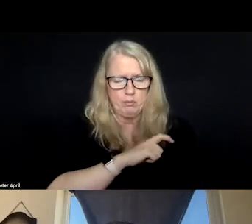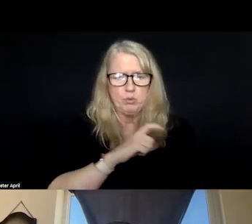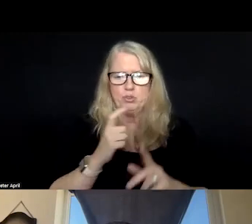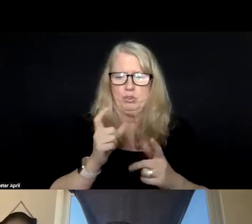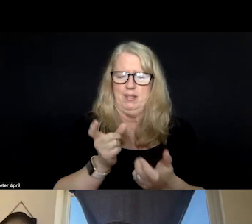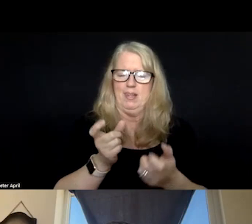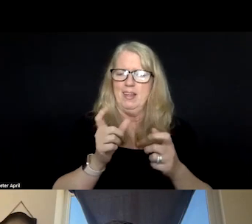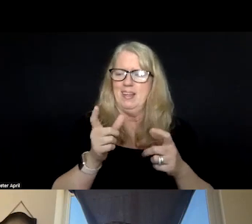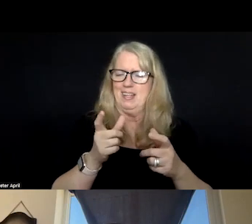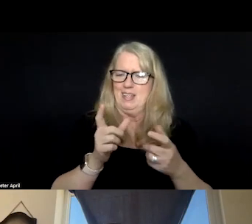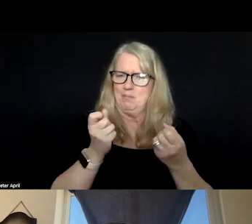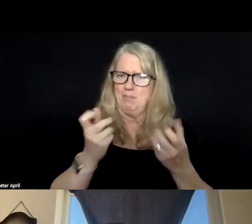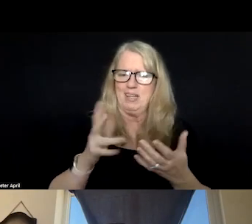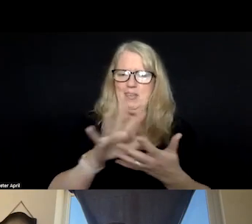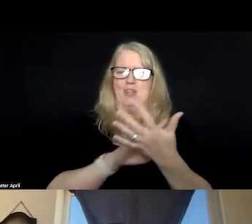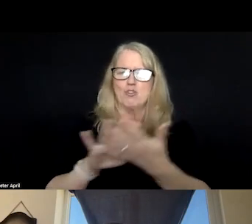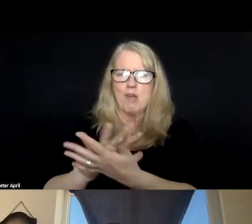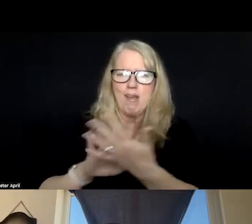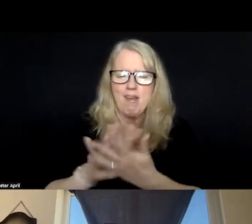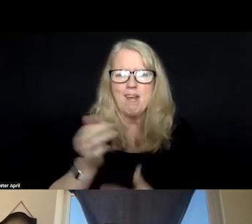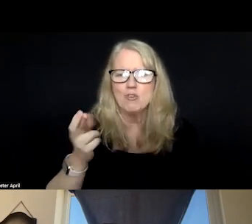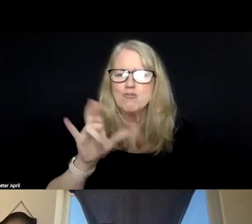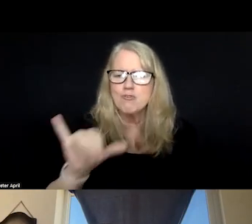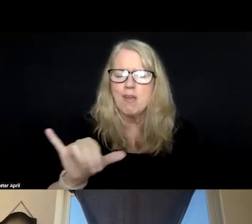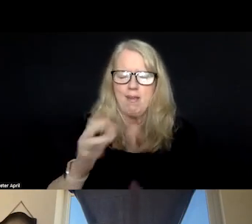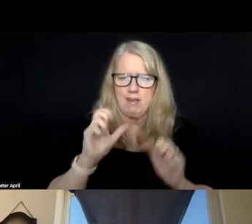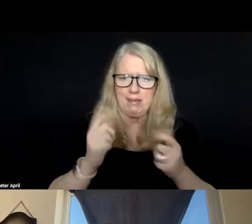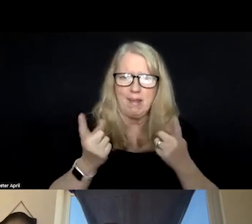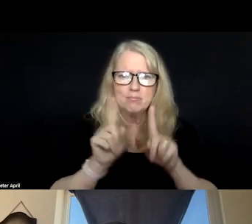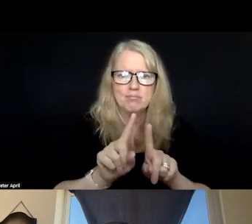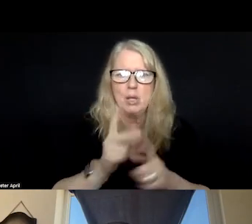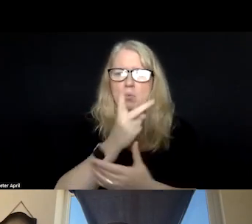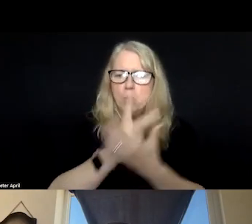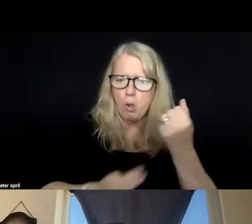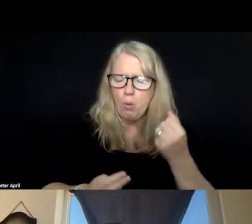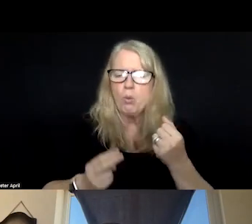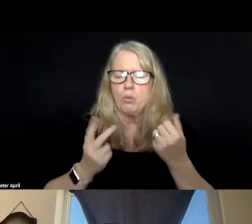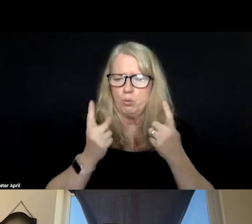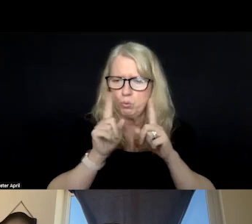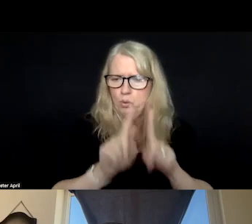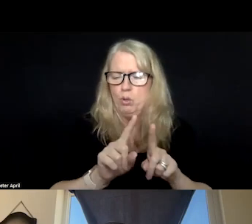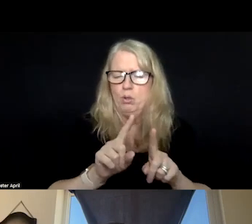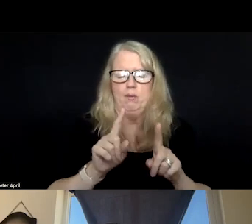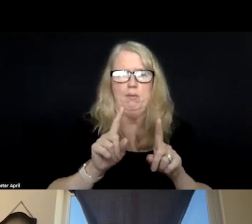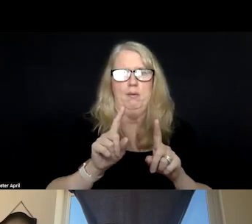gray areas quickly, and allows there to be both. It allows there to be a moment